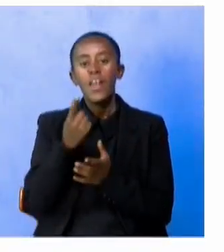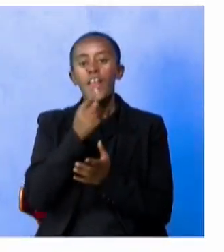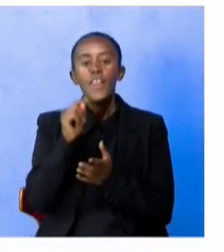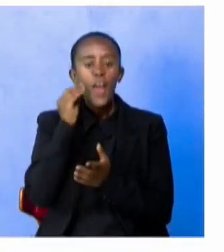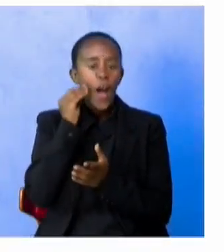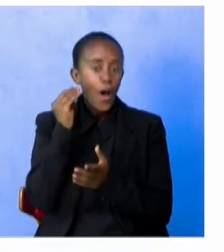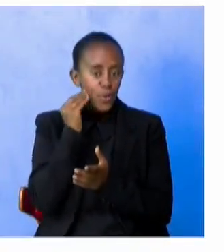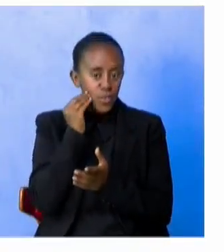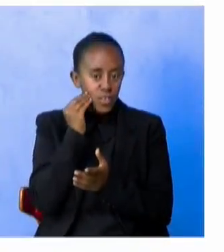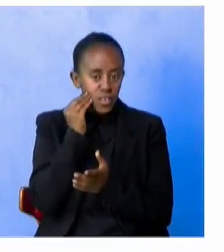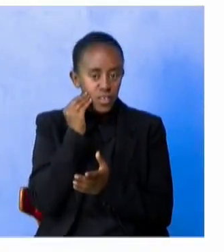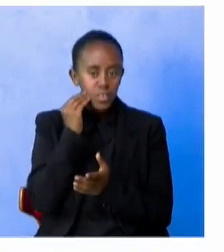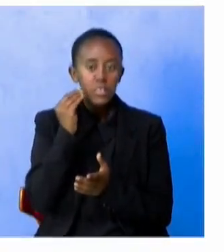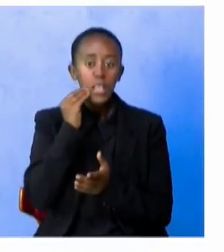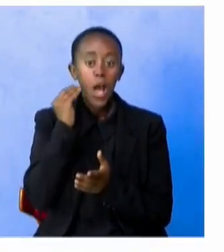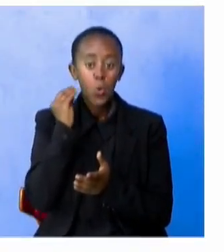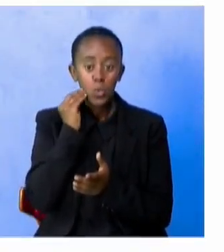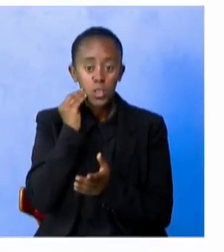was